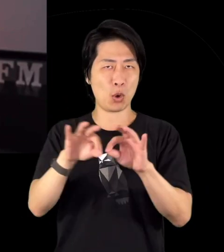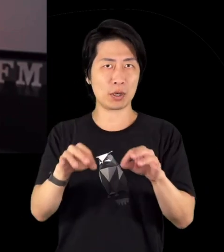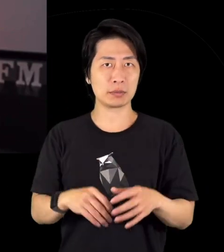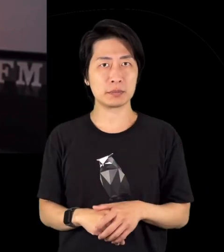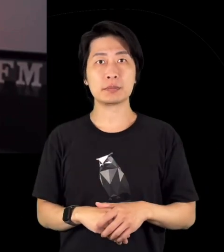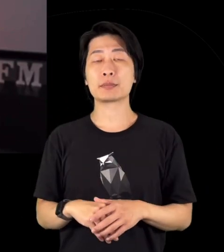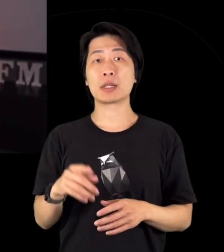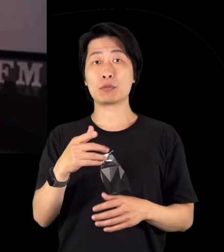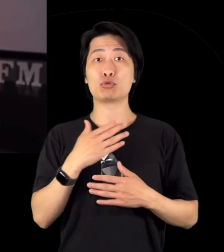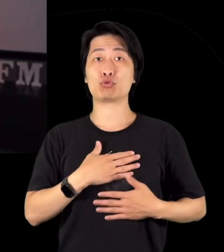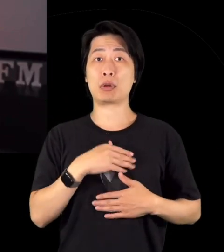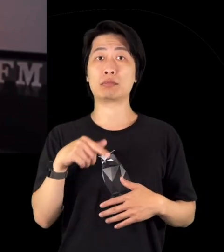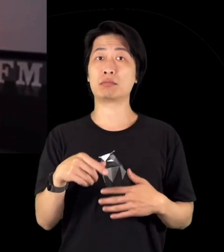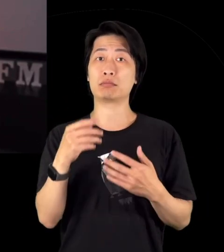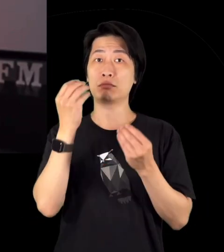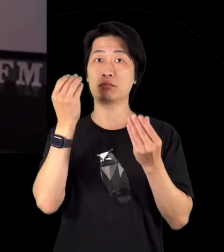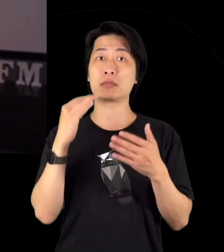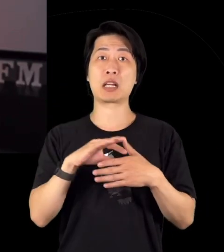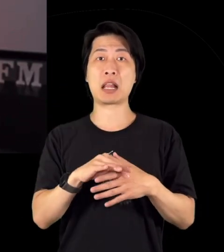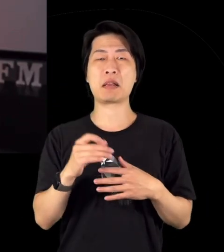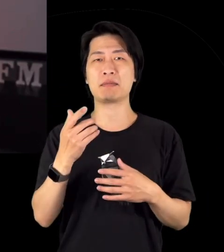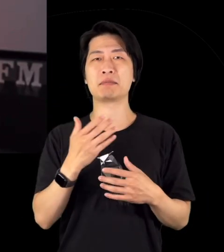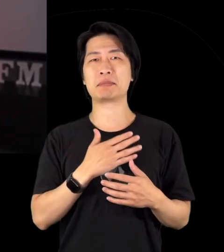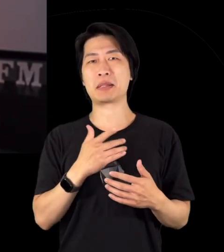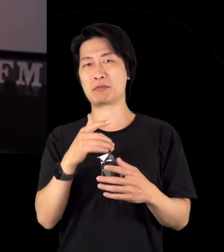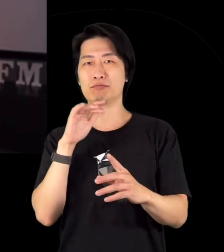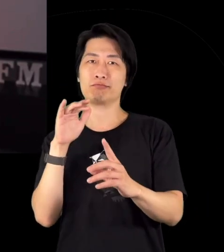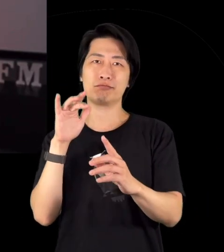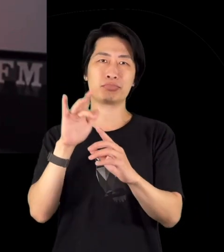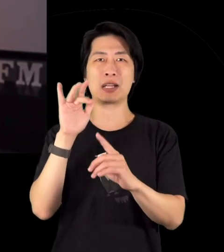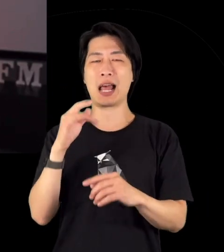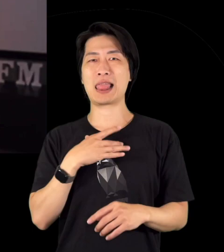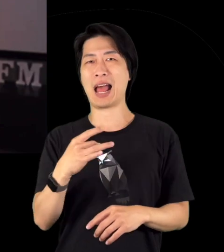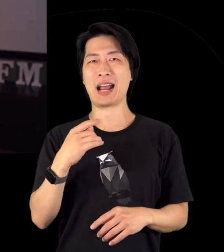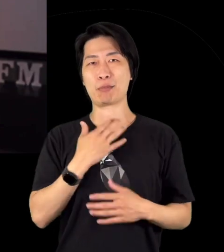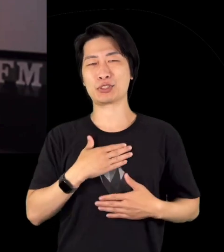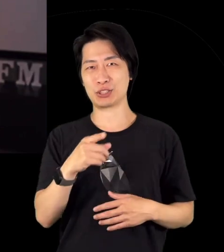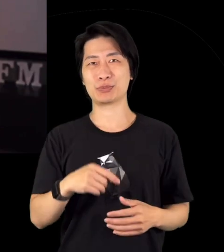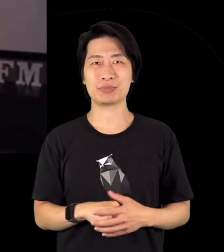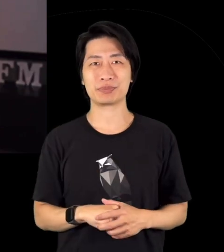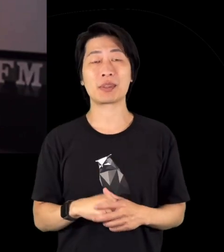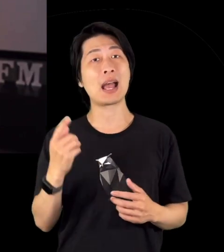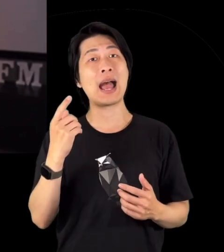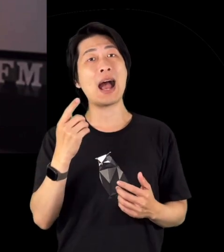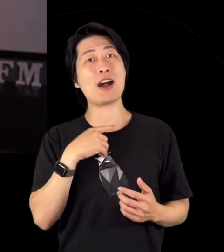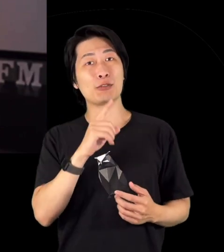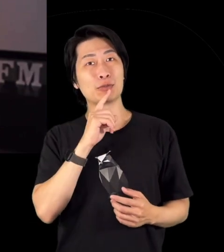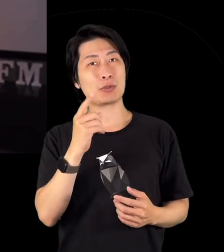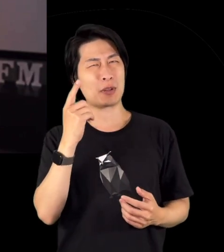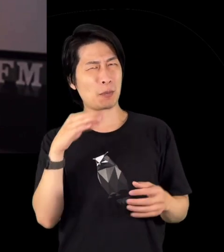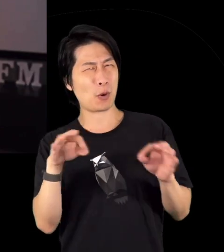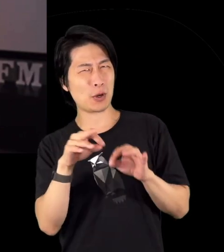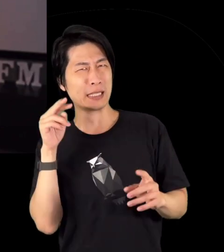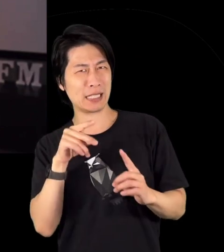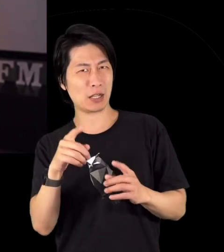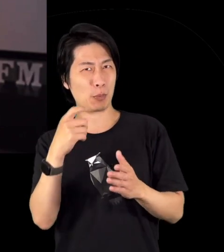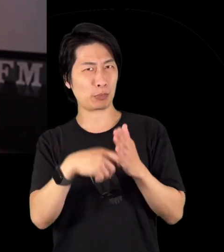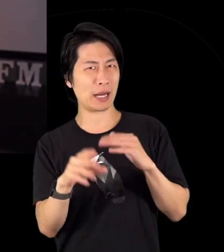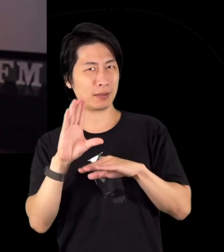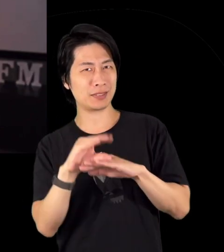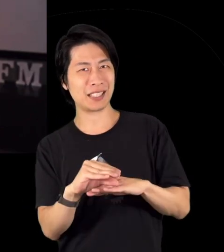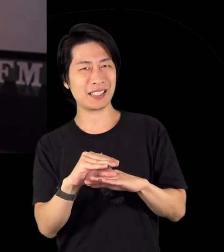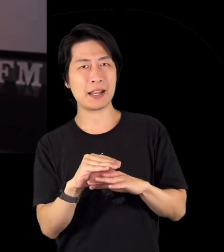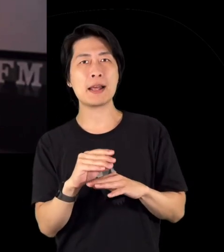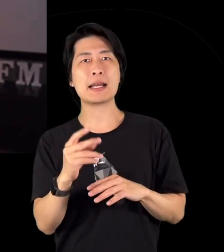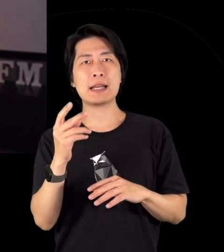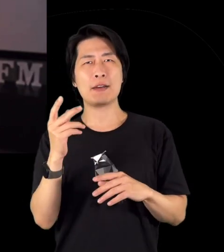important. And if you're enjoying this content so far, give me a like. I really appreciate it. Thank you so much. Now, I think it's important to view these price decreases through a lens where Tesla is trying